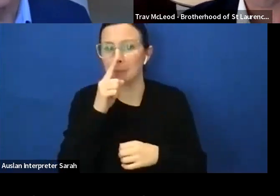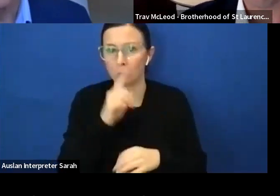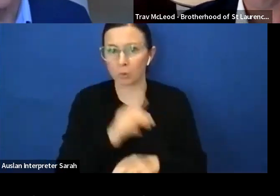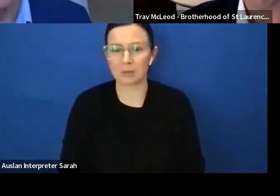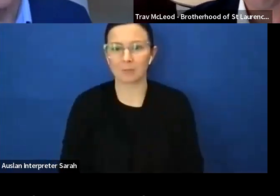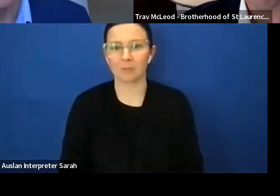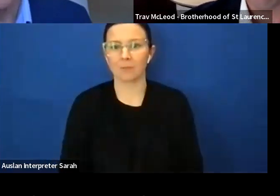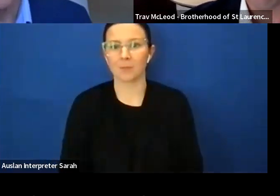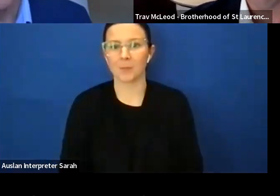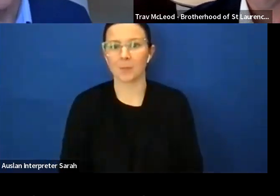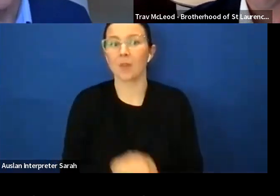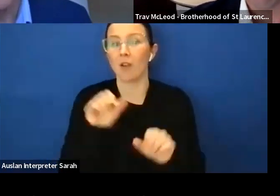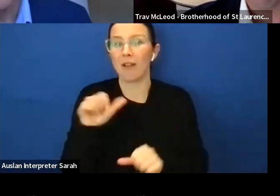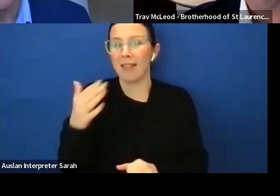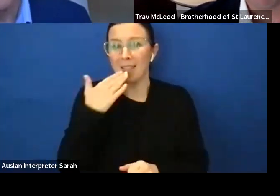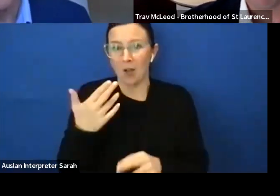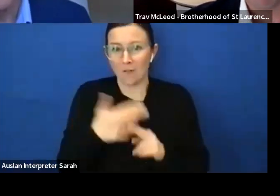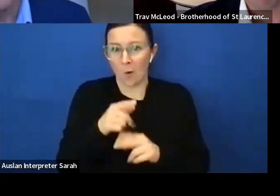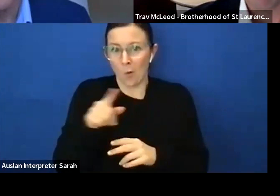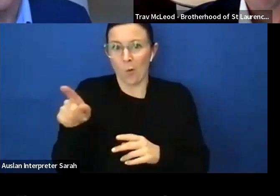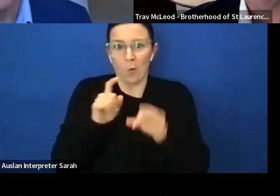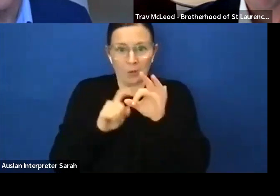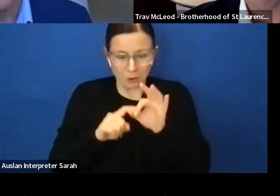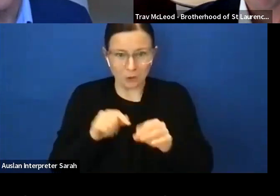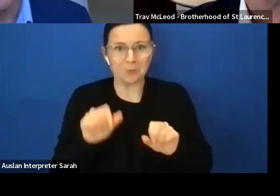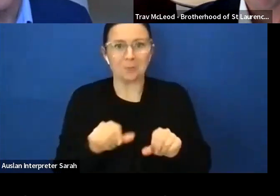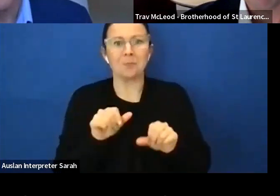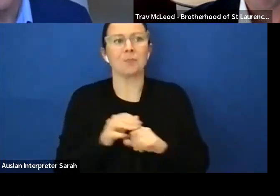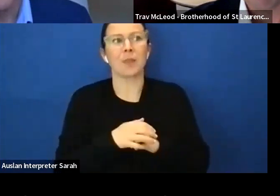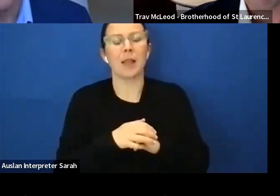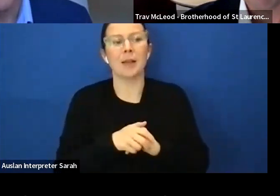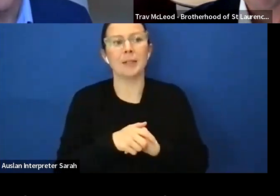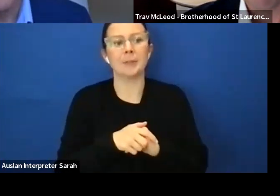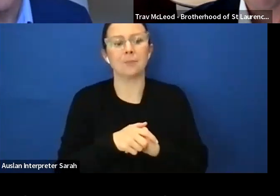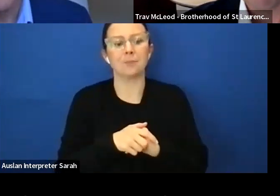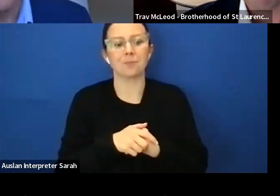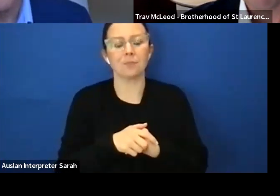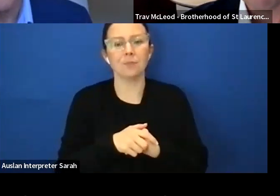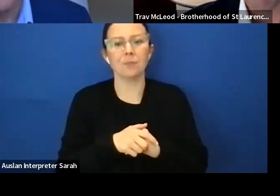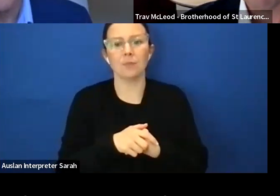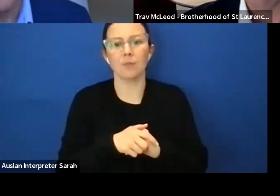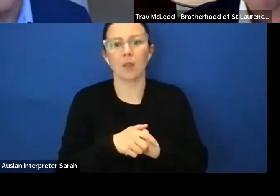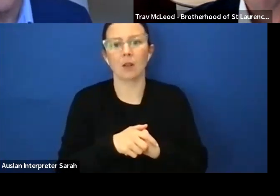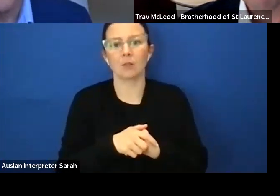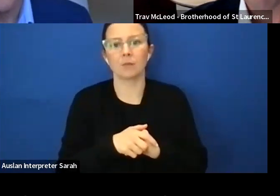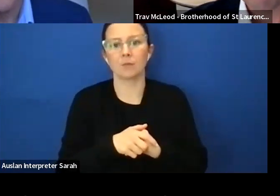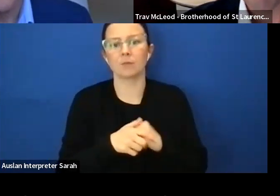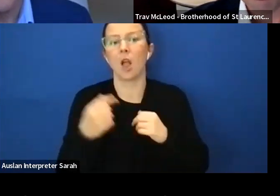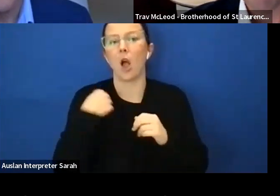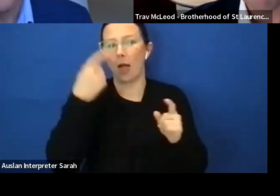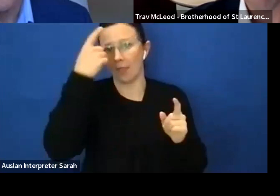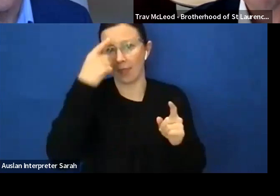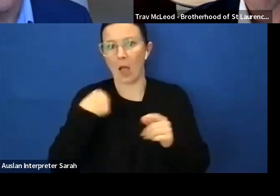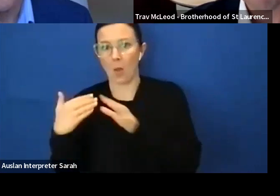for those questions. Well, I'll take them in the reverse